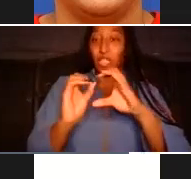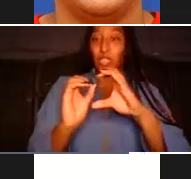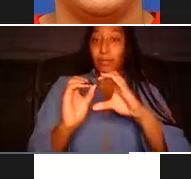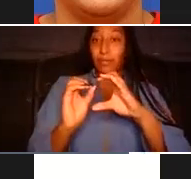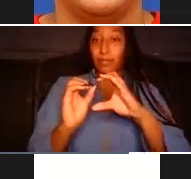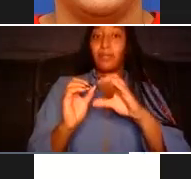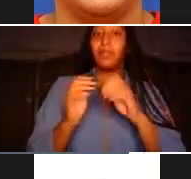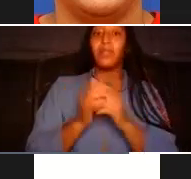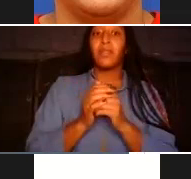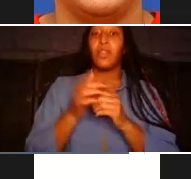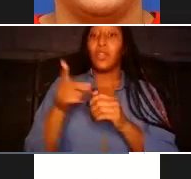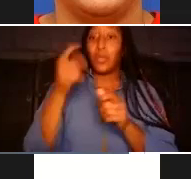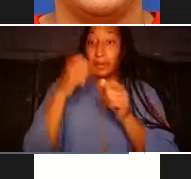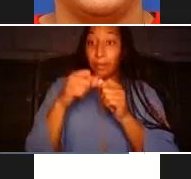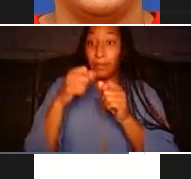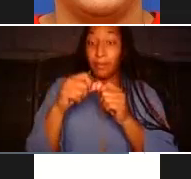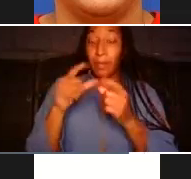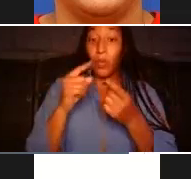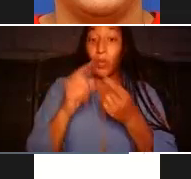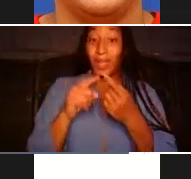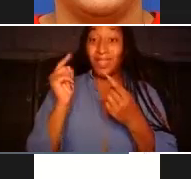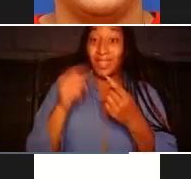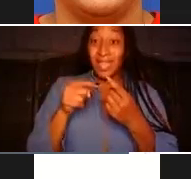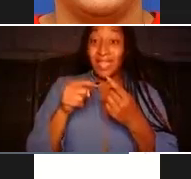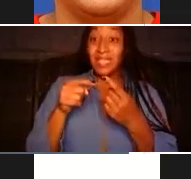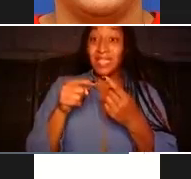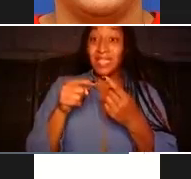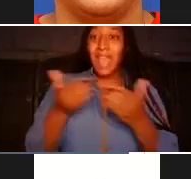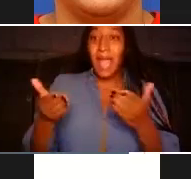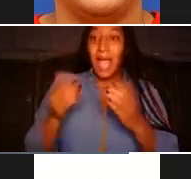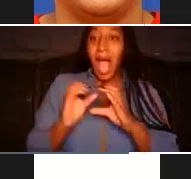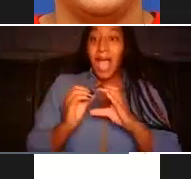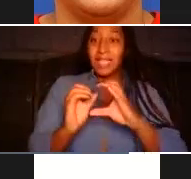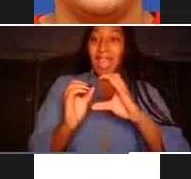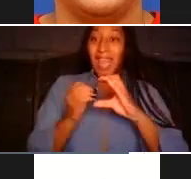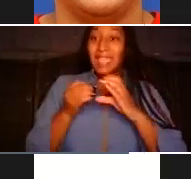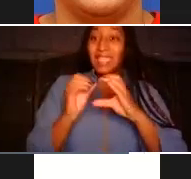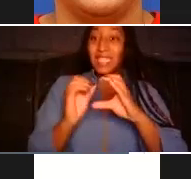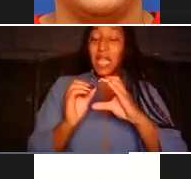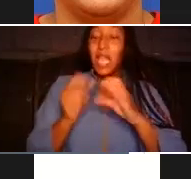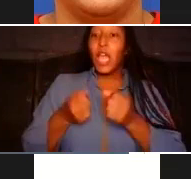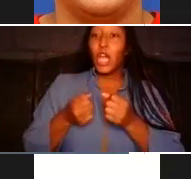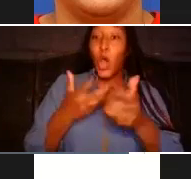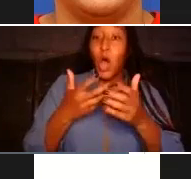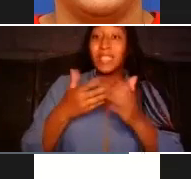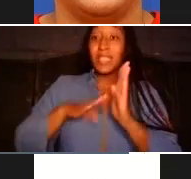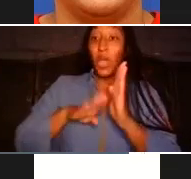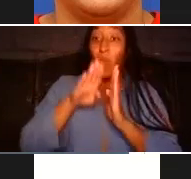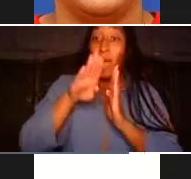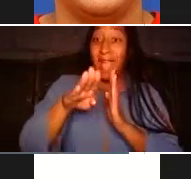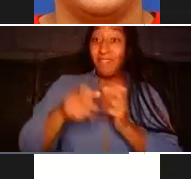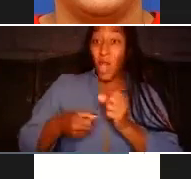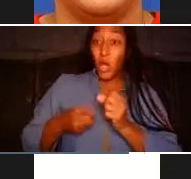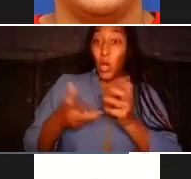oscillates, it creates a wave. It gives off energy in the form of a wave, and